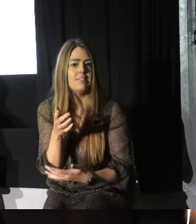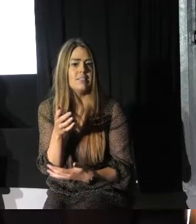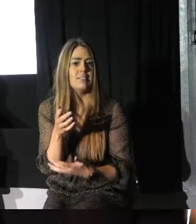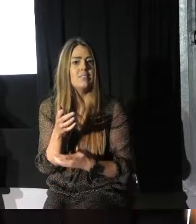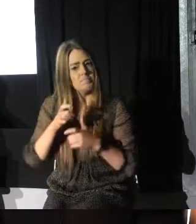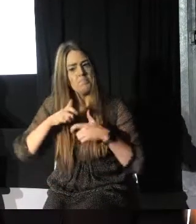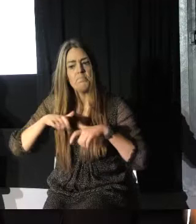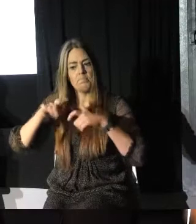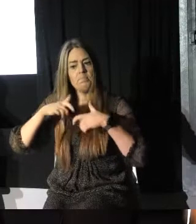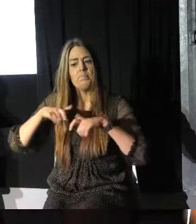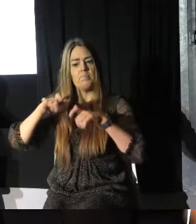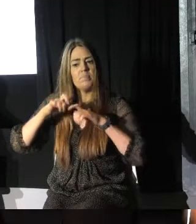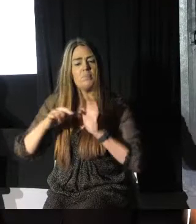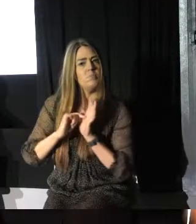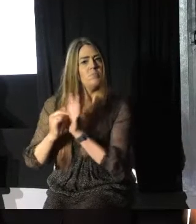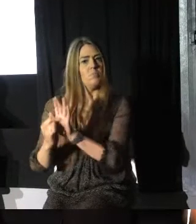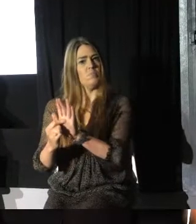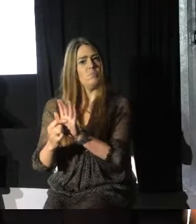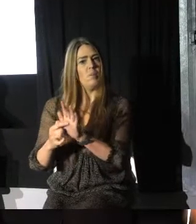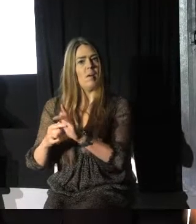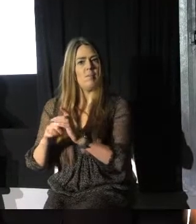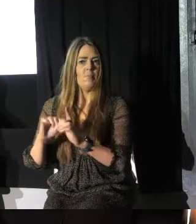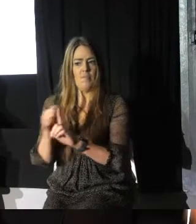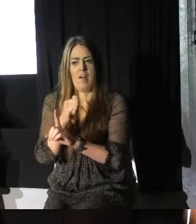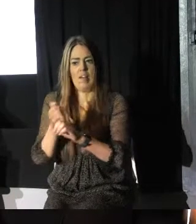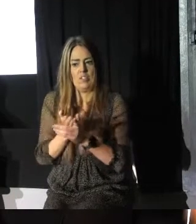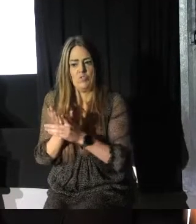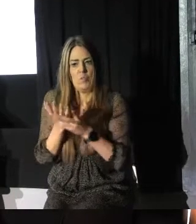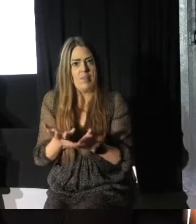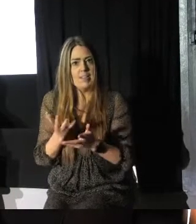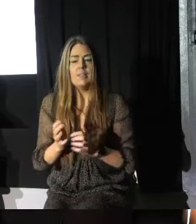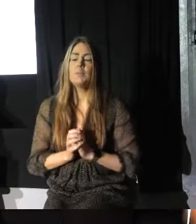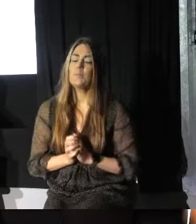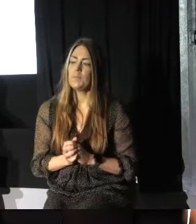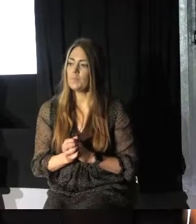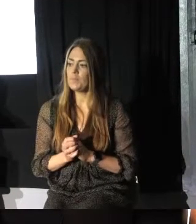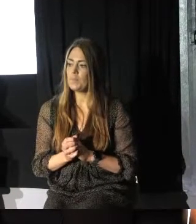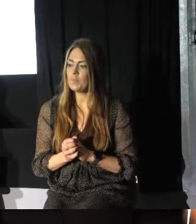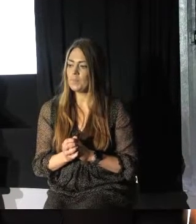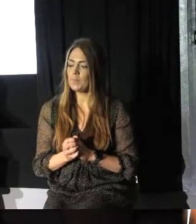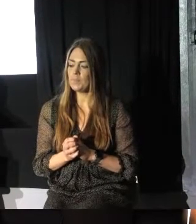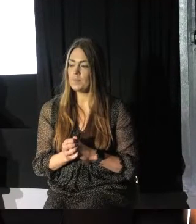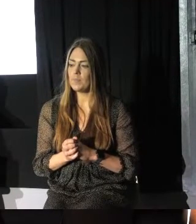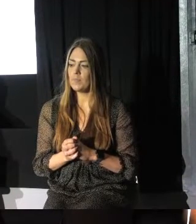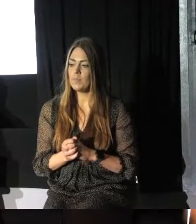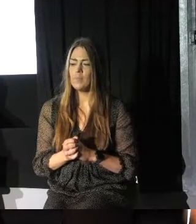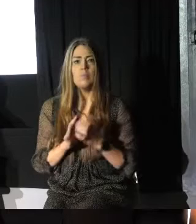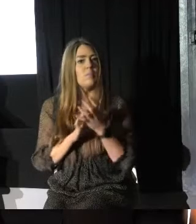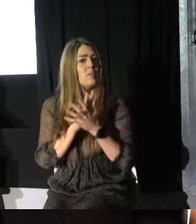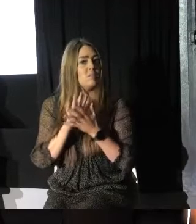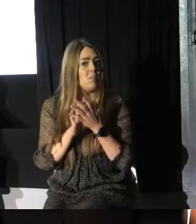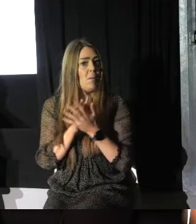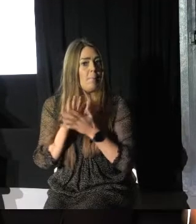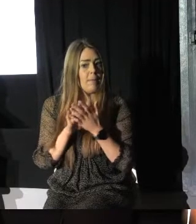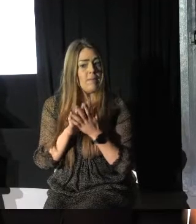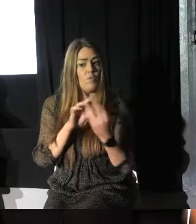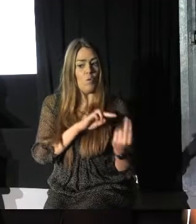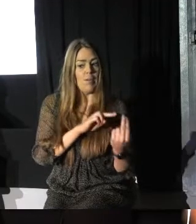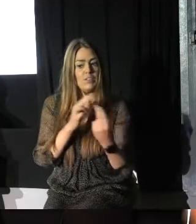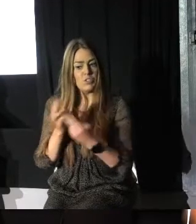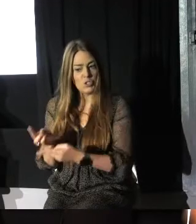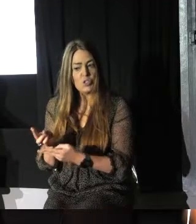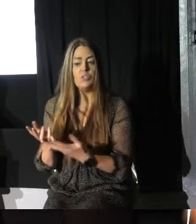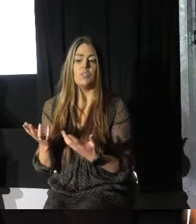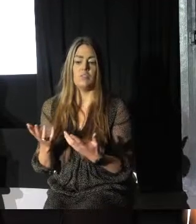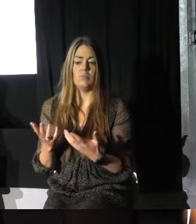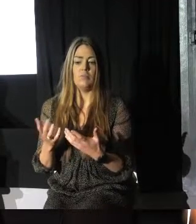was continuing to enact that violence in the present. So in terms of what that means for restitution, is the toppling